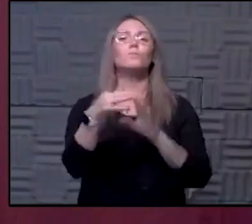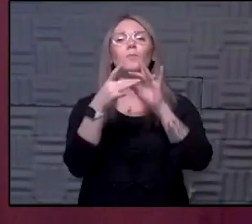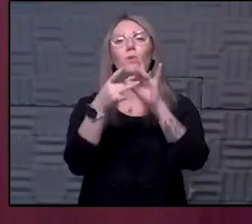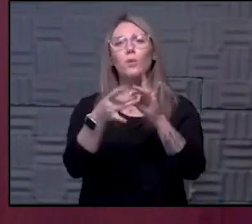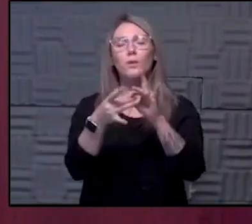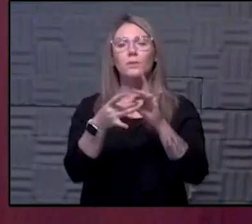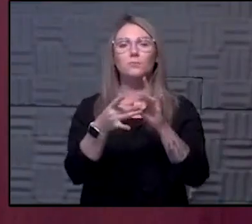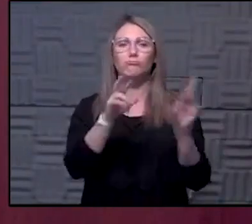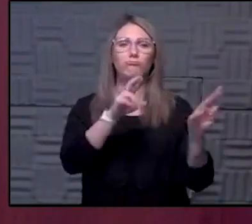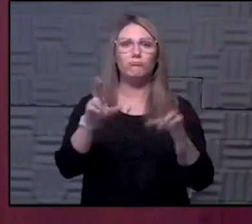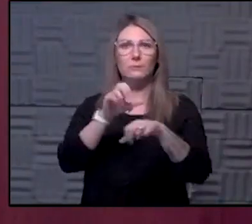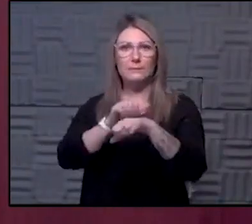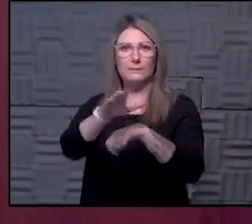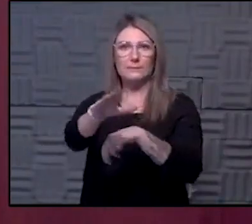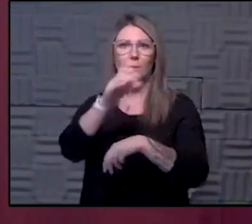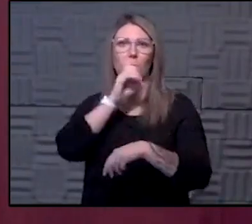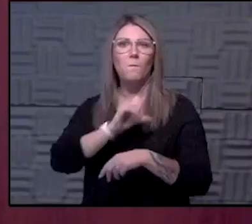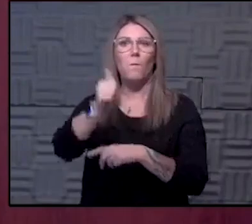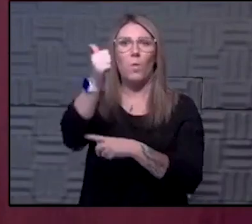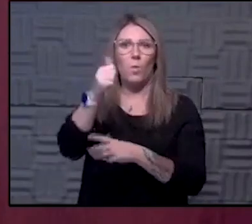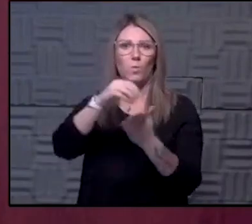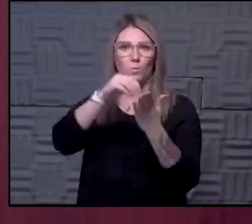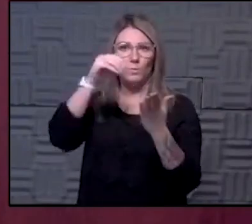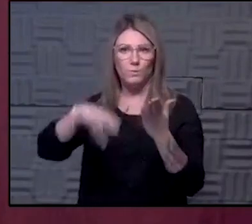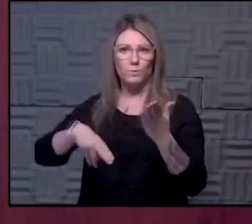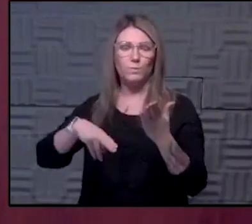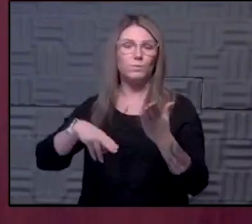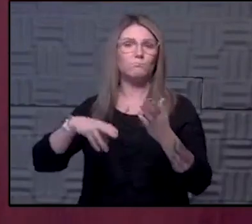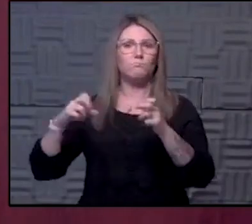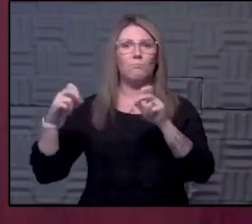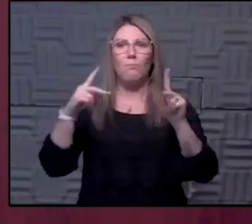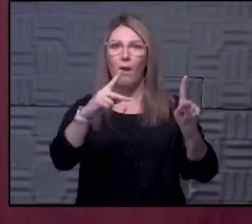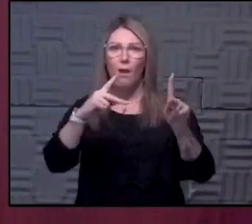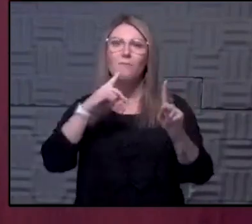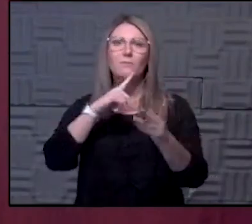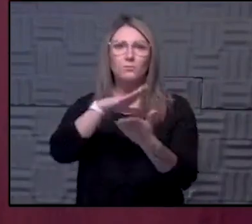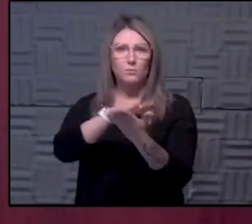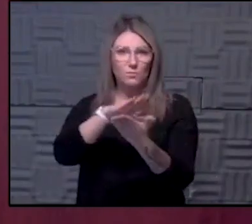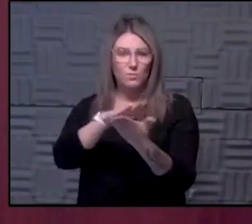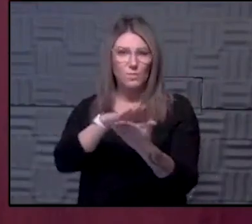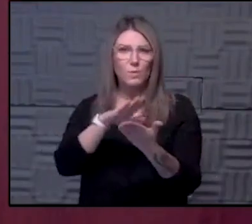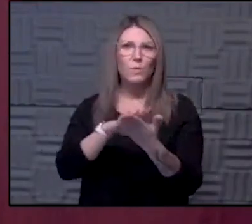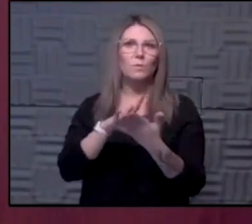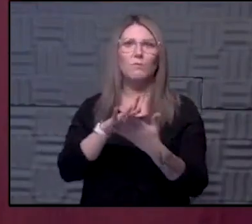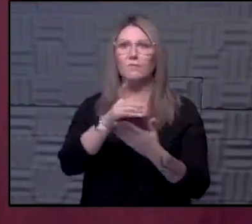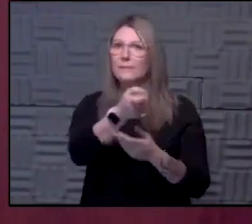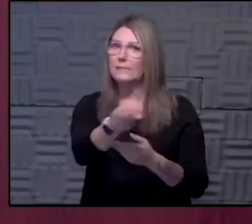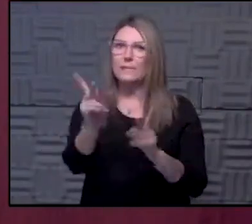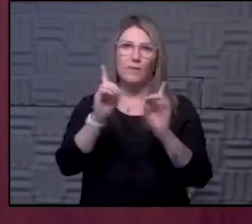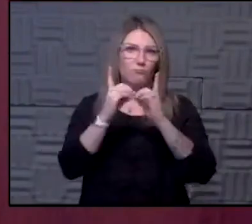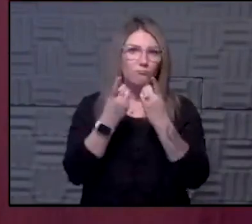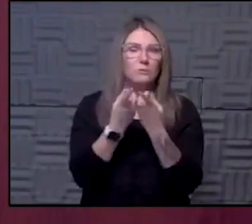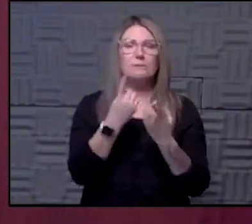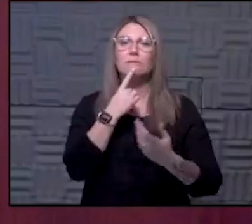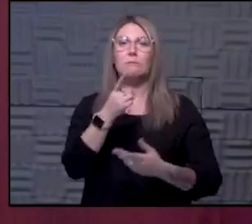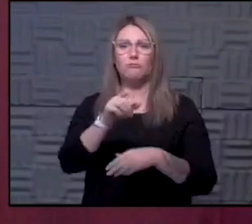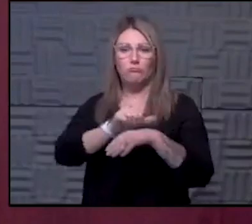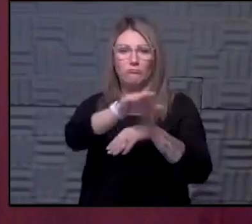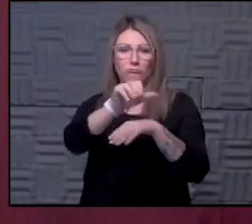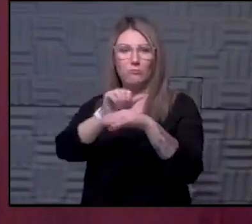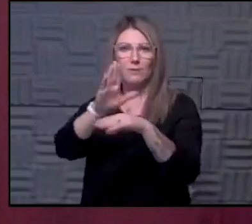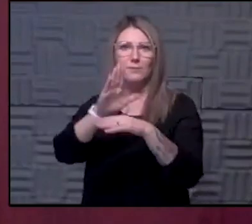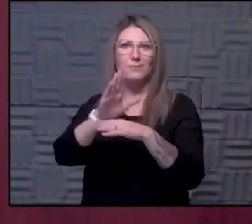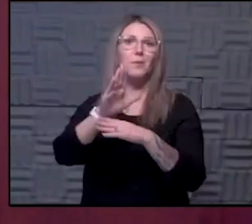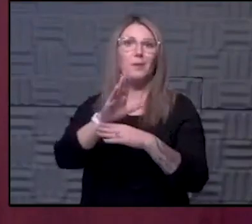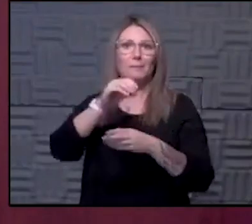send more older students back to school this month. We've got several districts that are getting ready to send some of their secondary school or secondary districts back to in-person